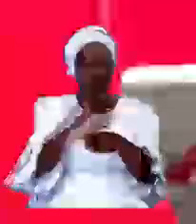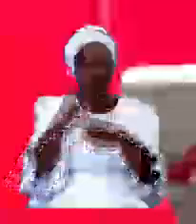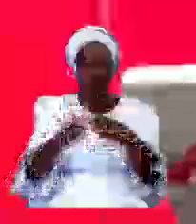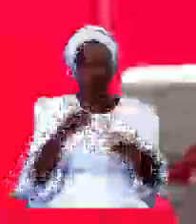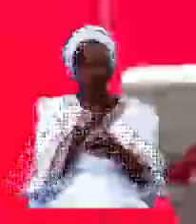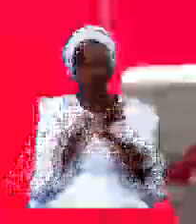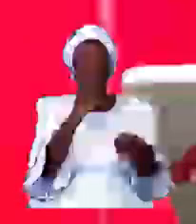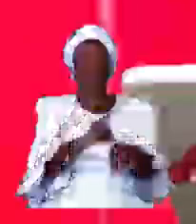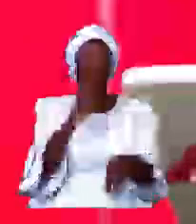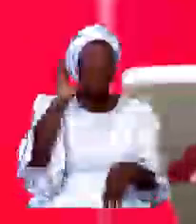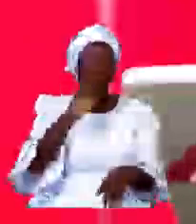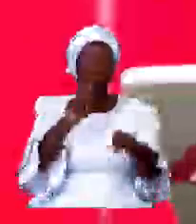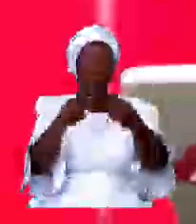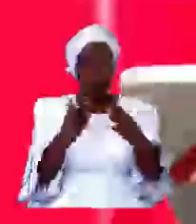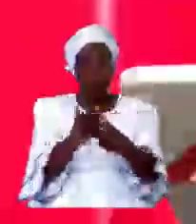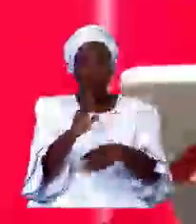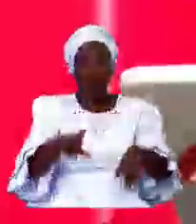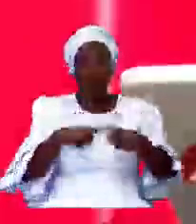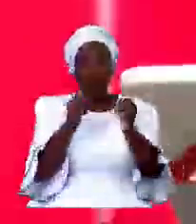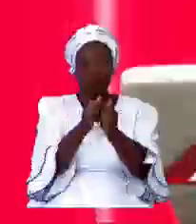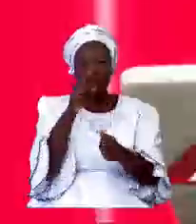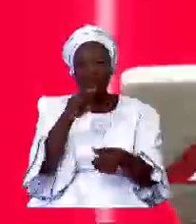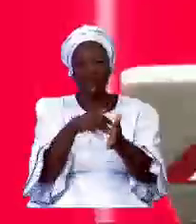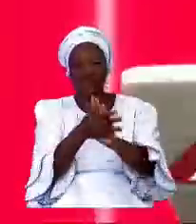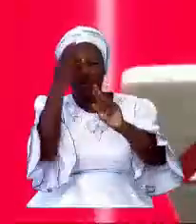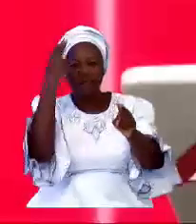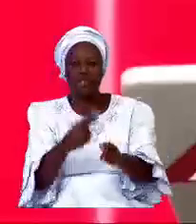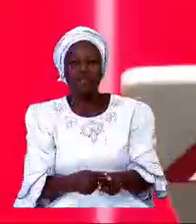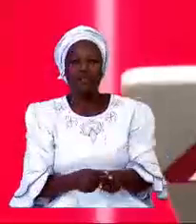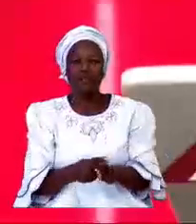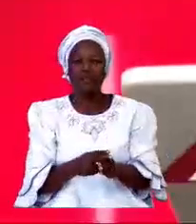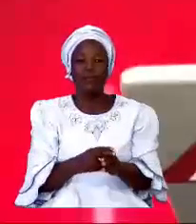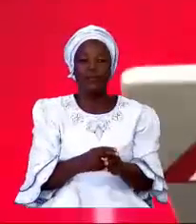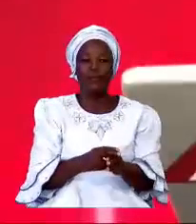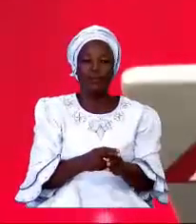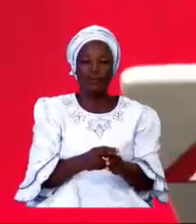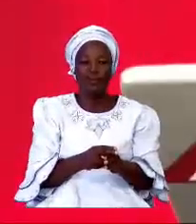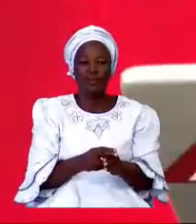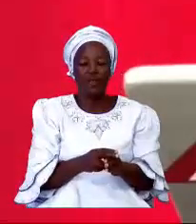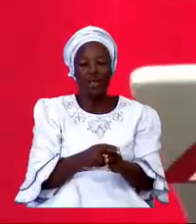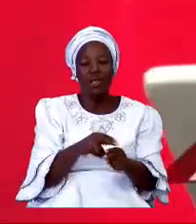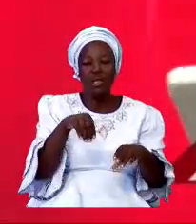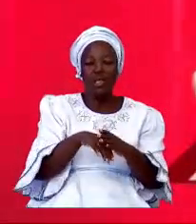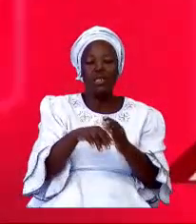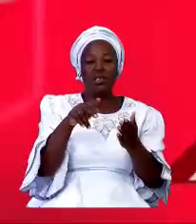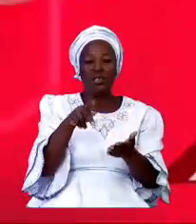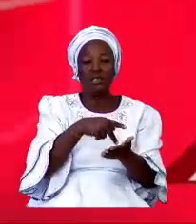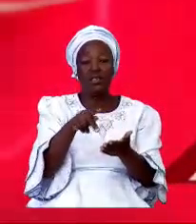during this divine touch for total freedom will go through life with you.